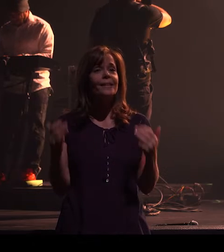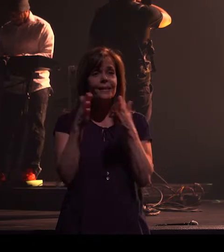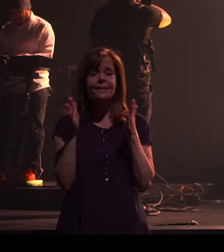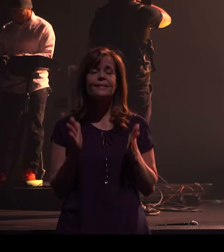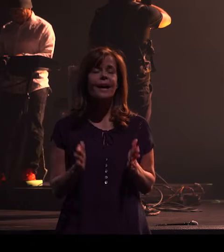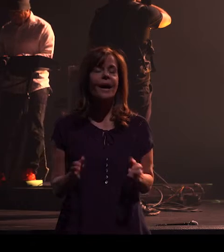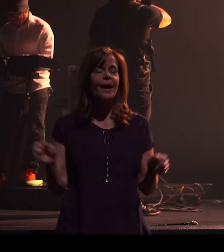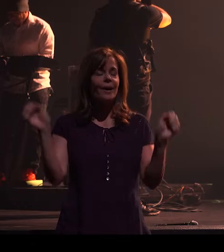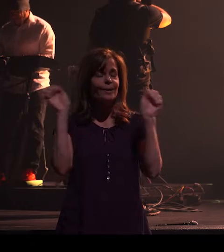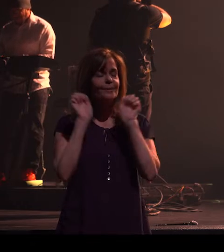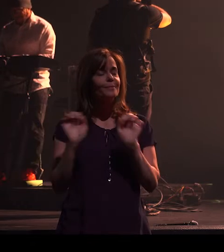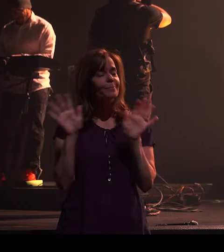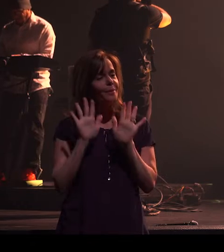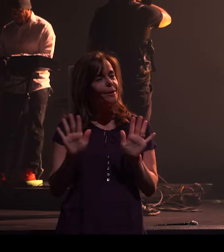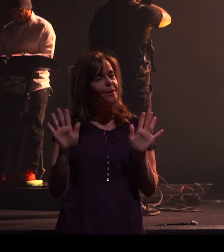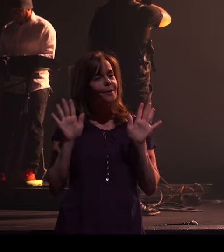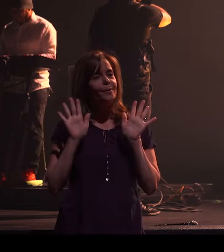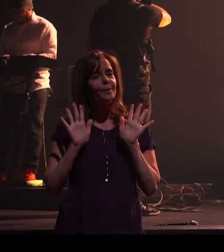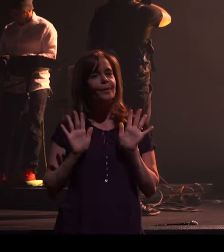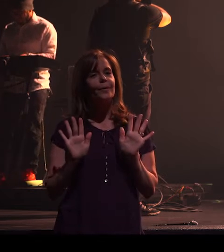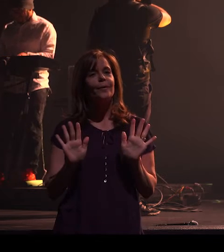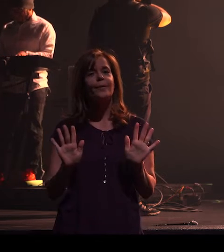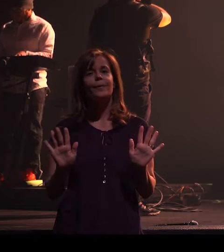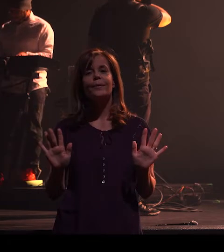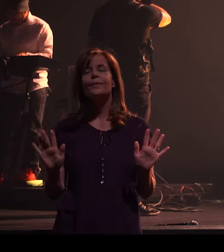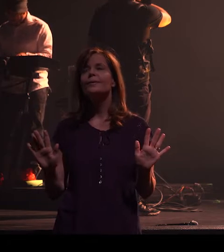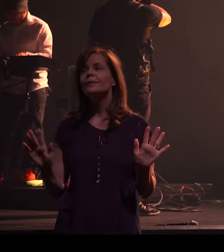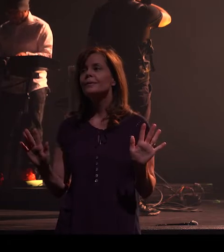this is a house of